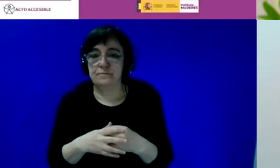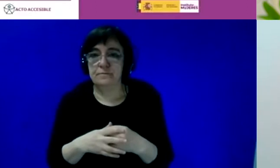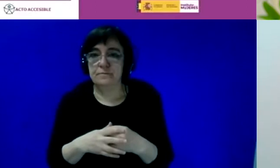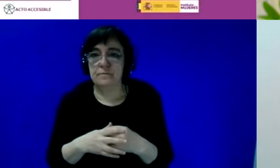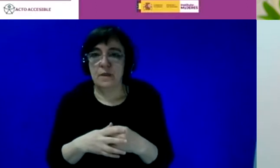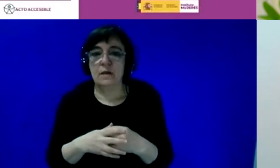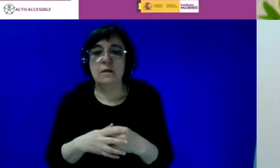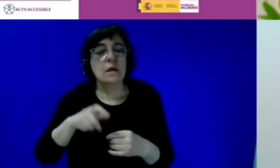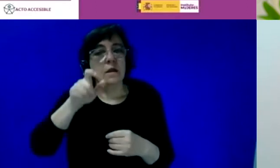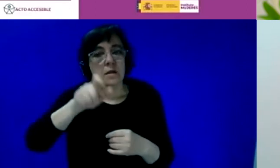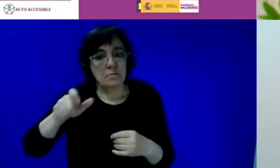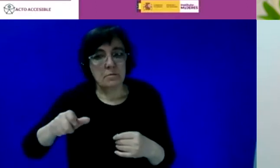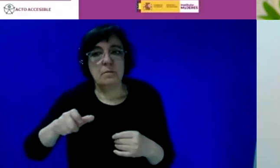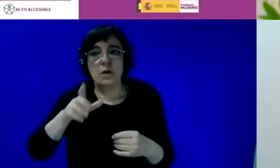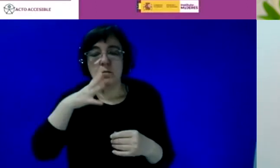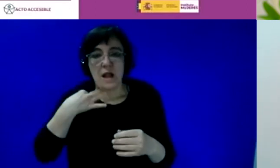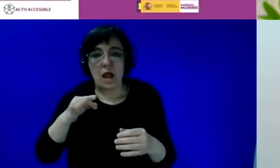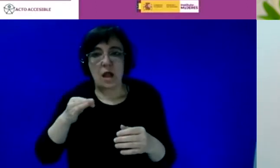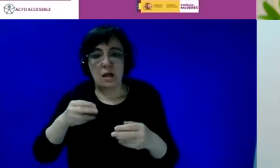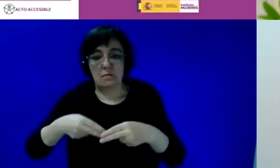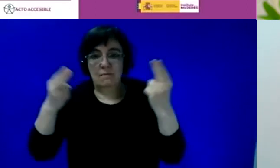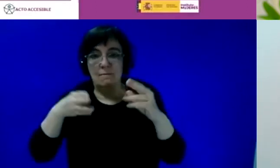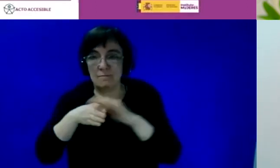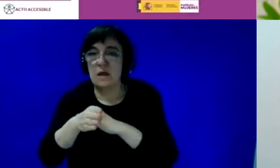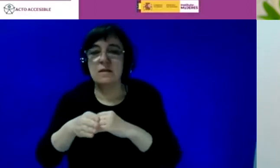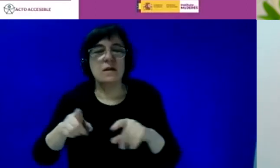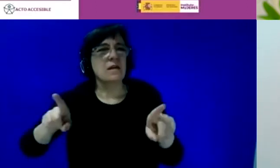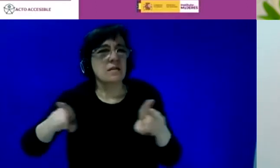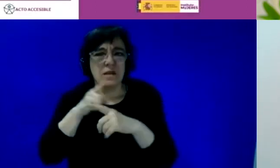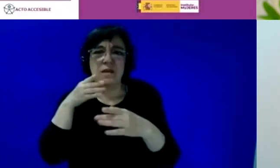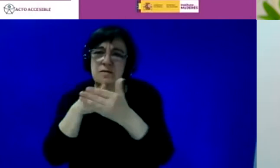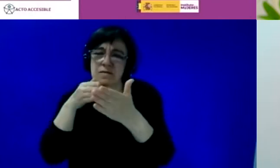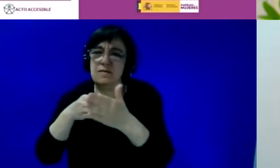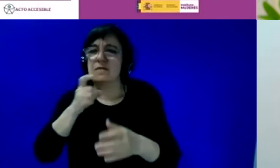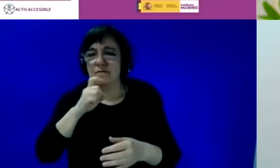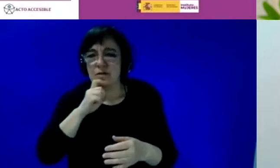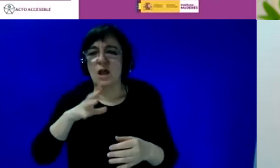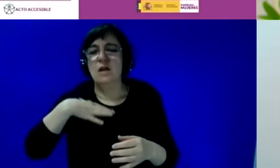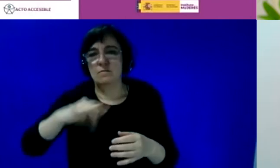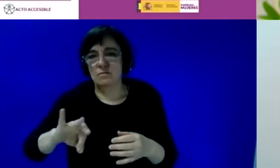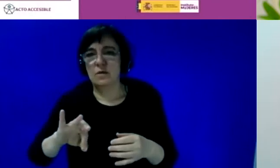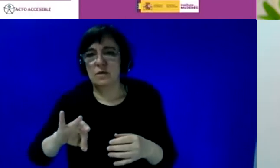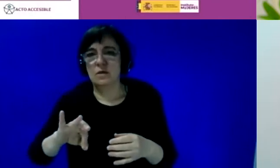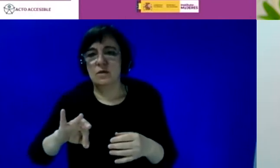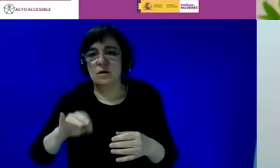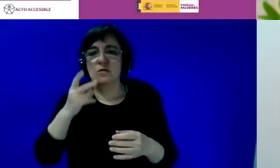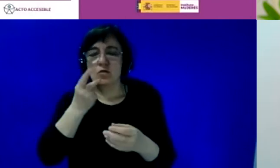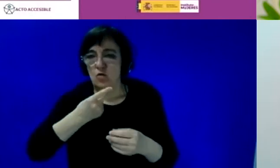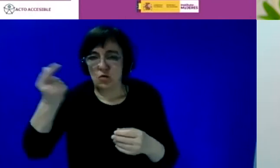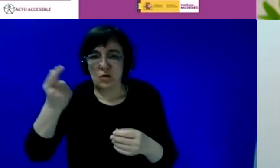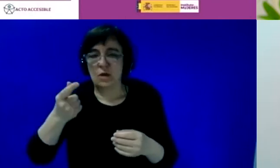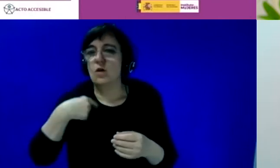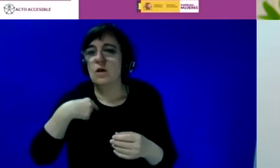the extreme hardships to cross and flee. So we try our best to get all the DPOs